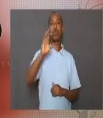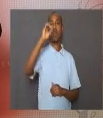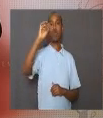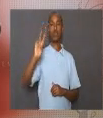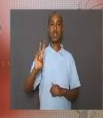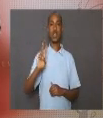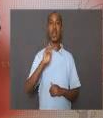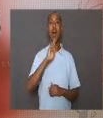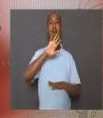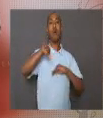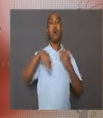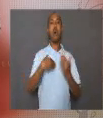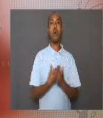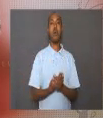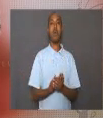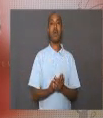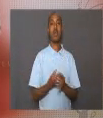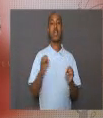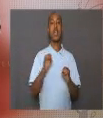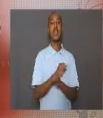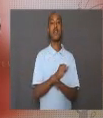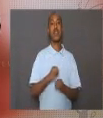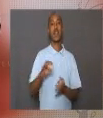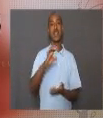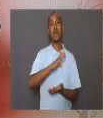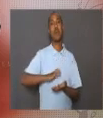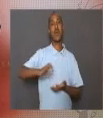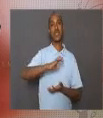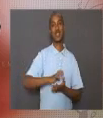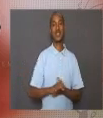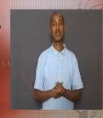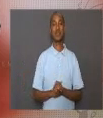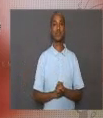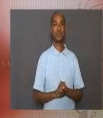oxide are all inorganic compounds.